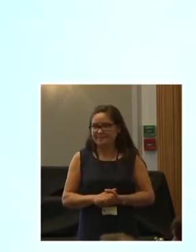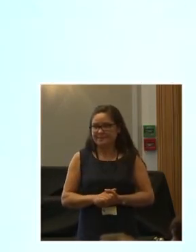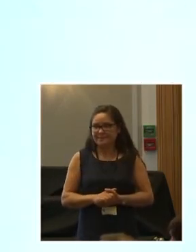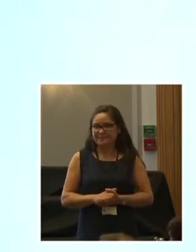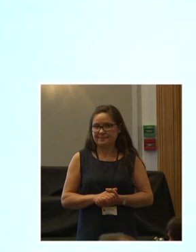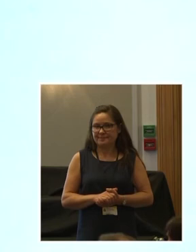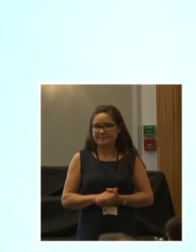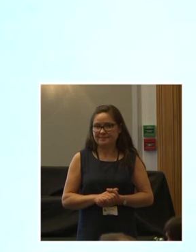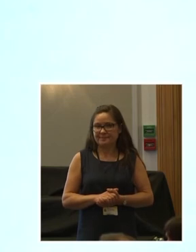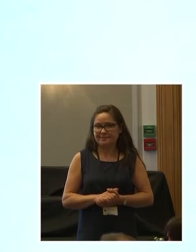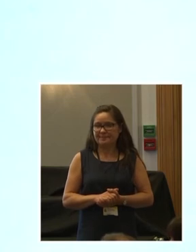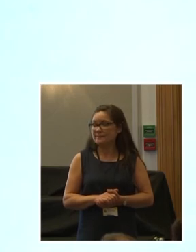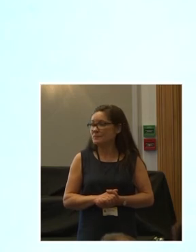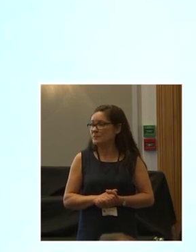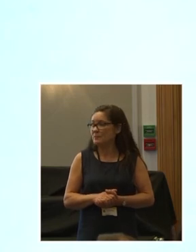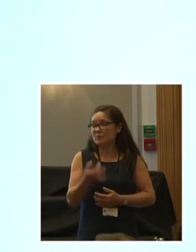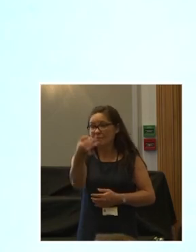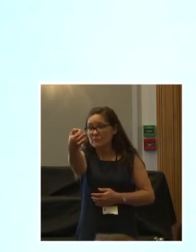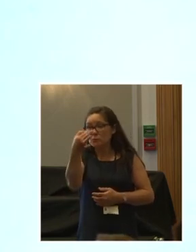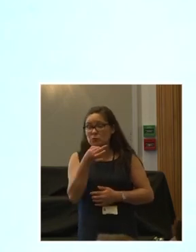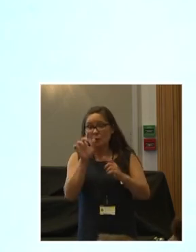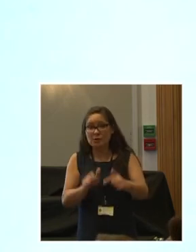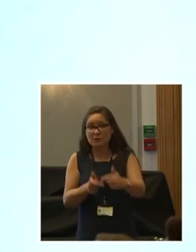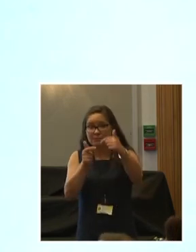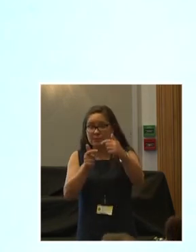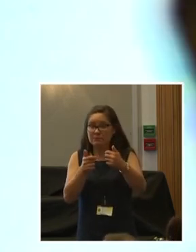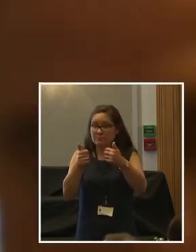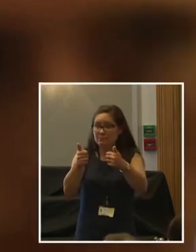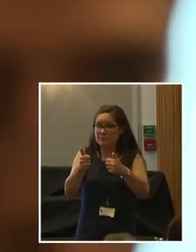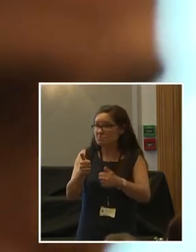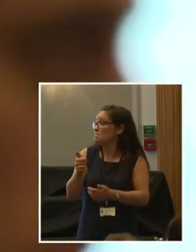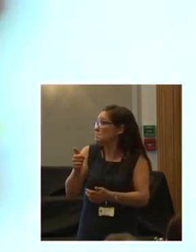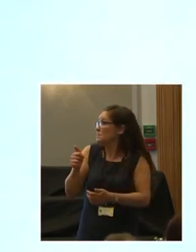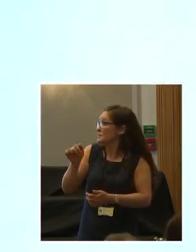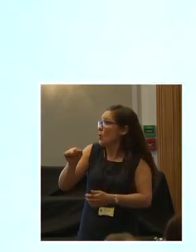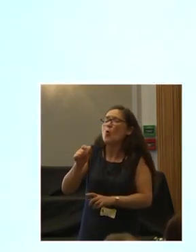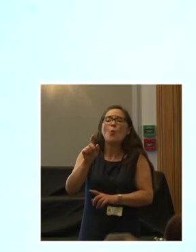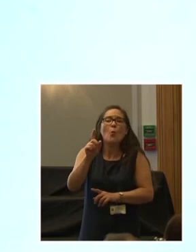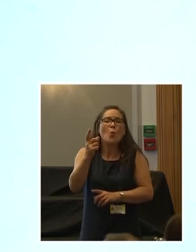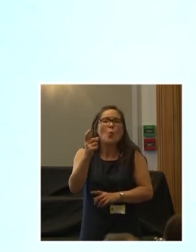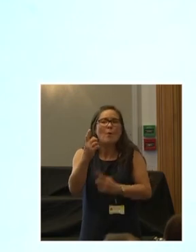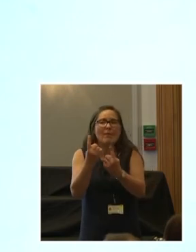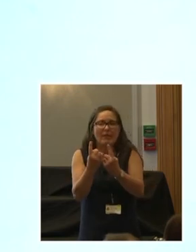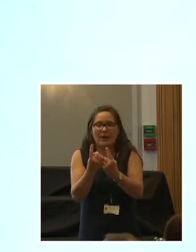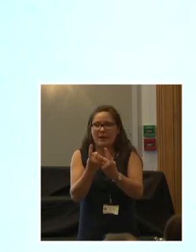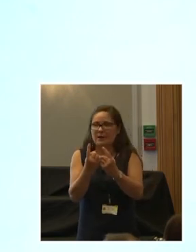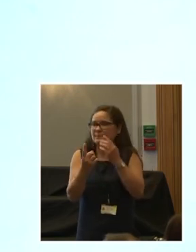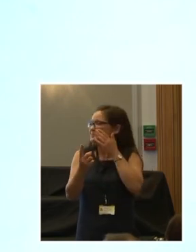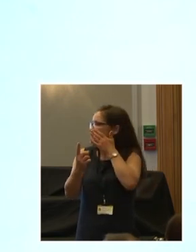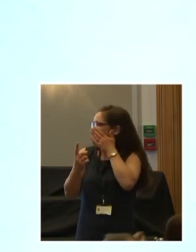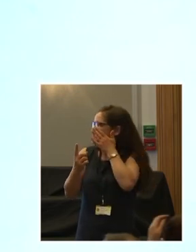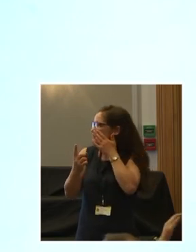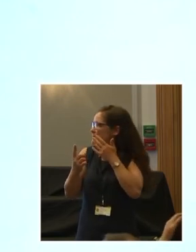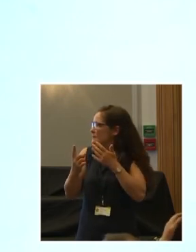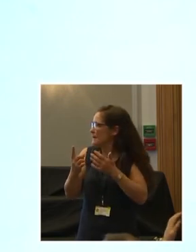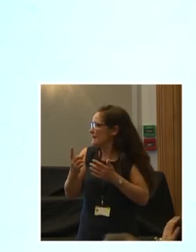Yeah. Right, we've got a question online, Davinder, if that's okay. Sure, and I'll just say one thing before we go to questions. Sure. As well in the exhibition centre, she